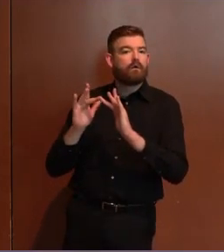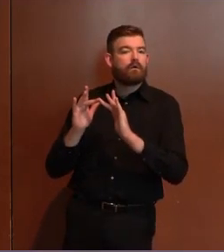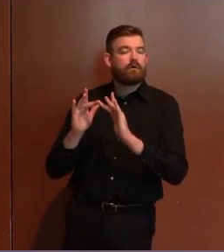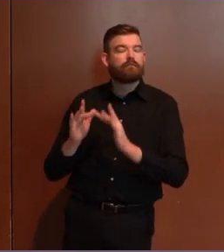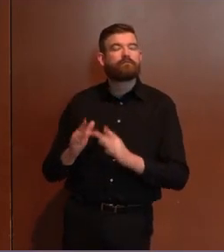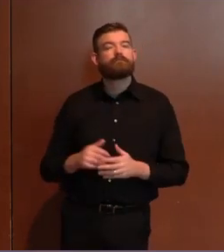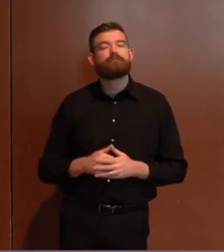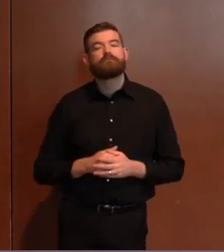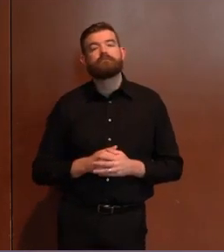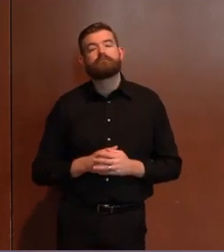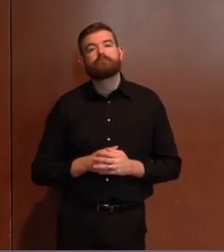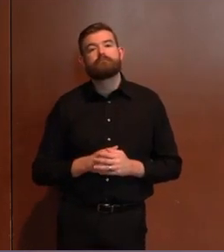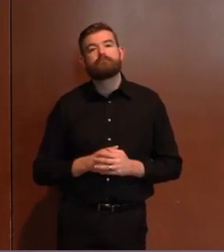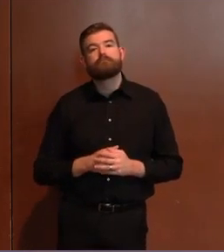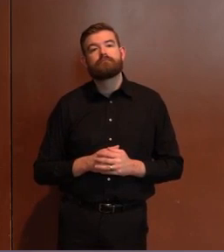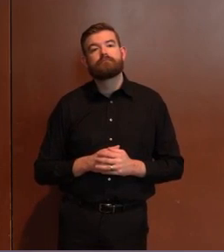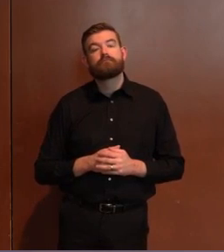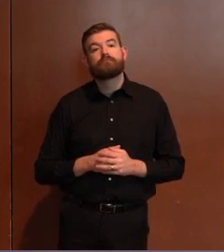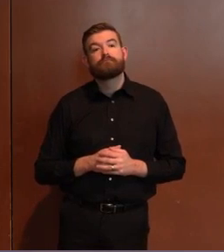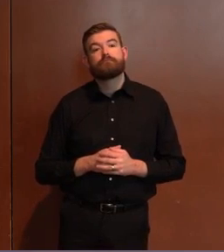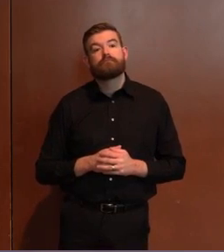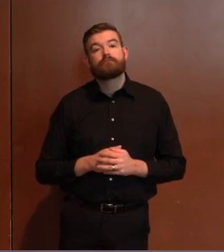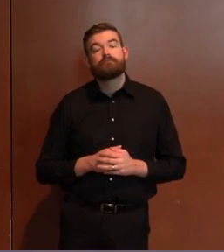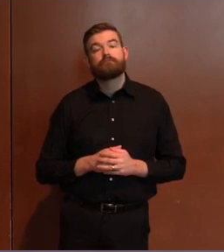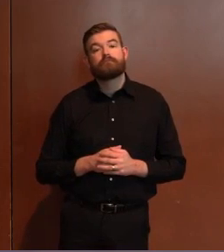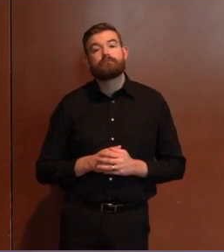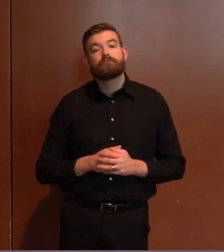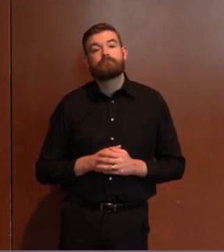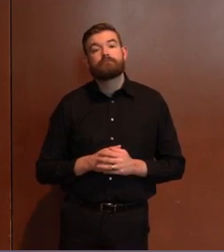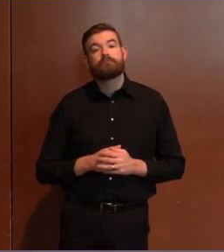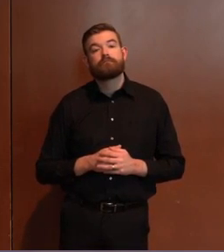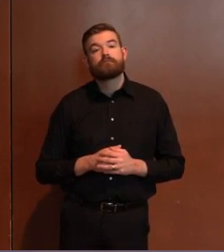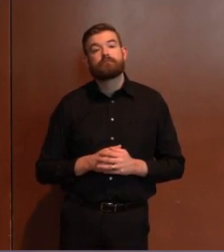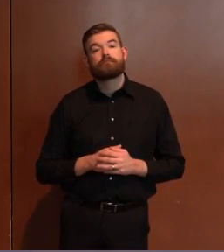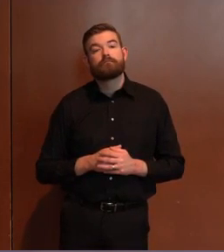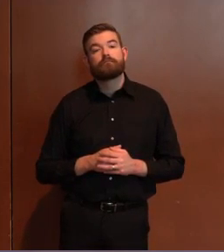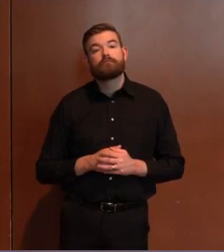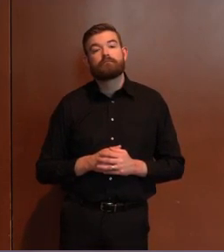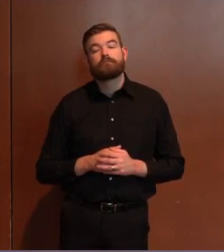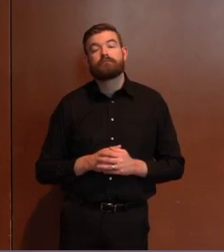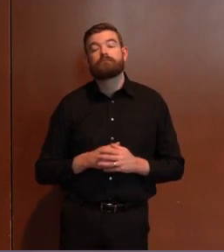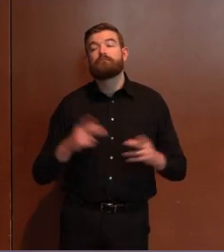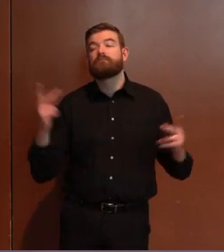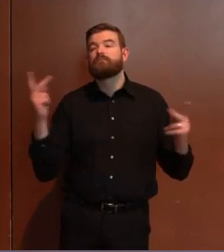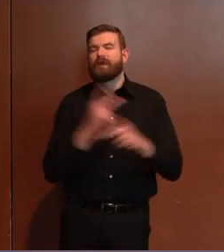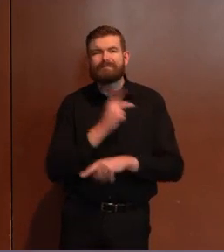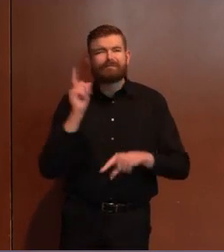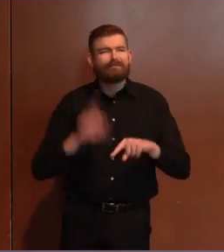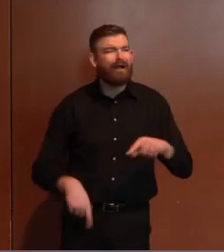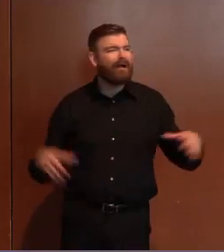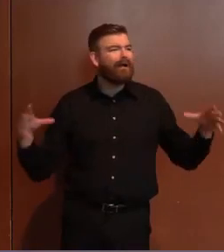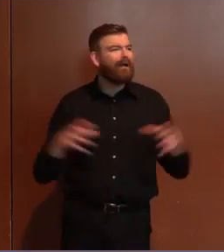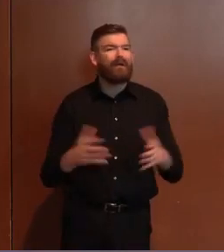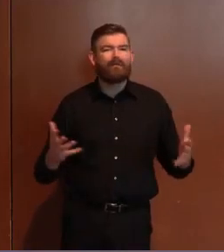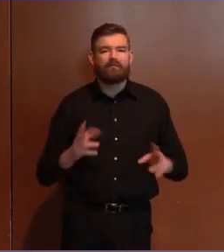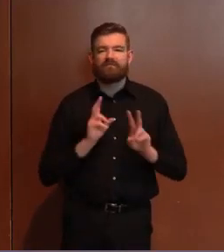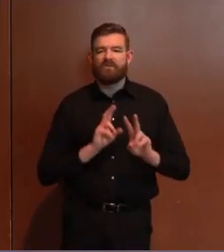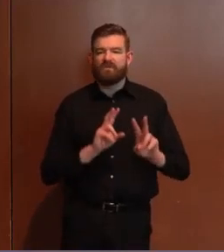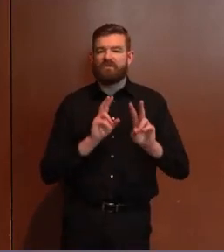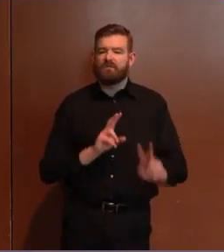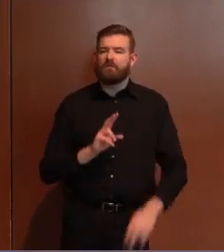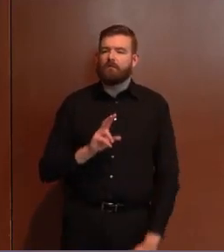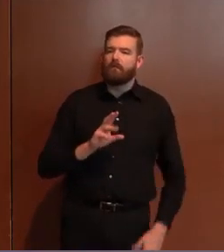is funerals and wakes and memorial services, where we've got now hundreds of precious lives and families and